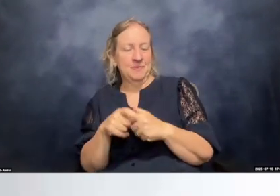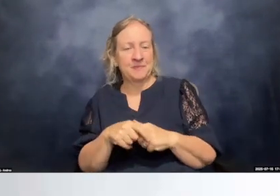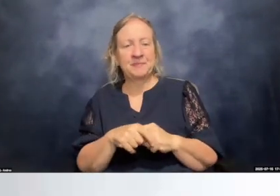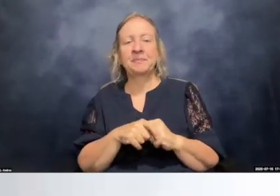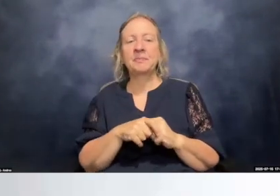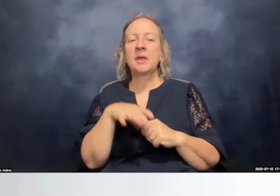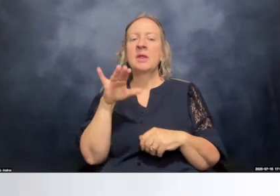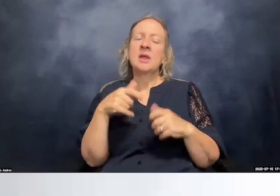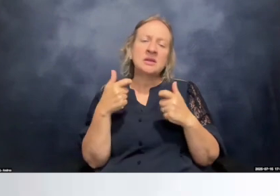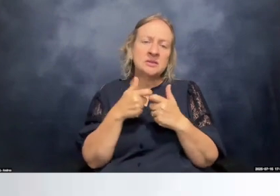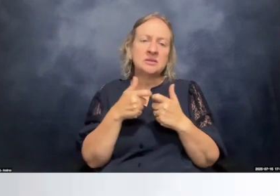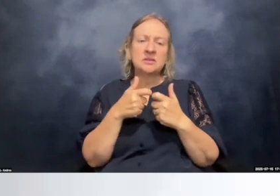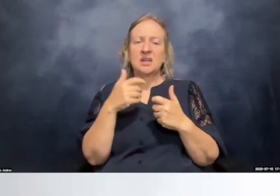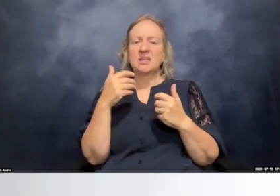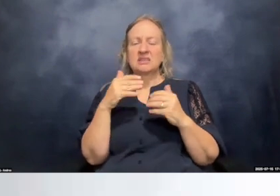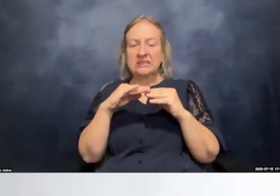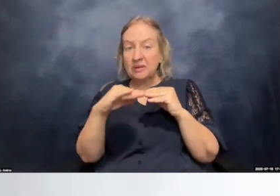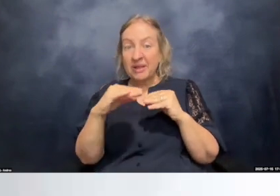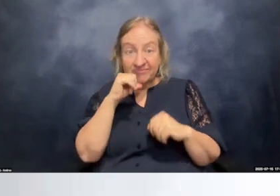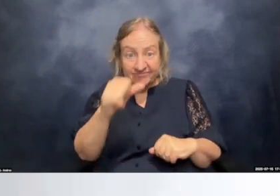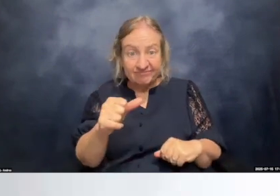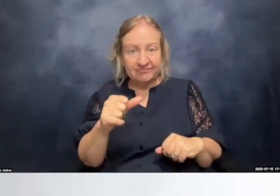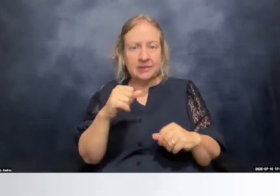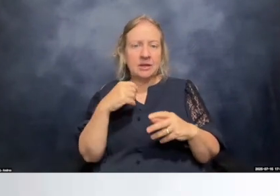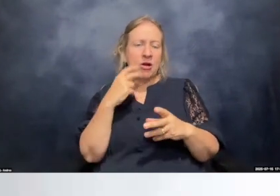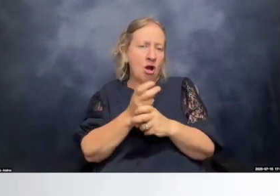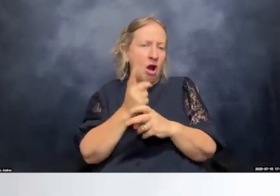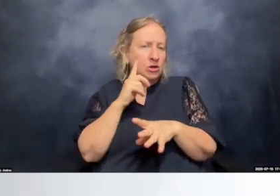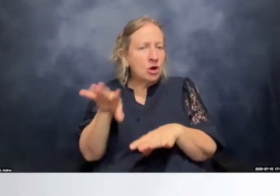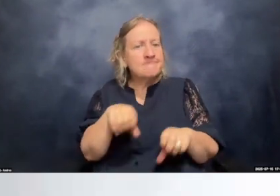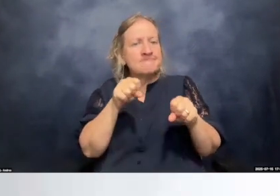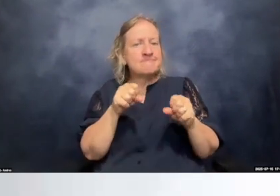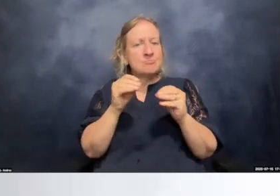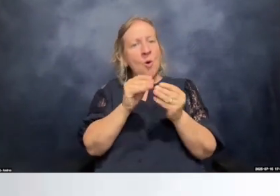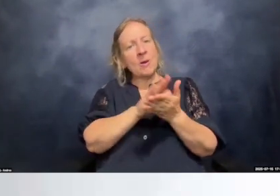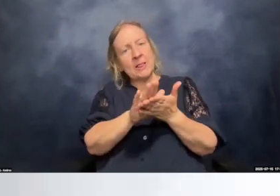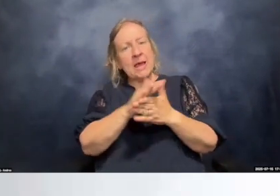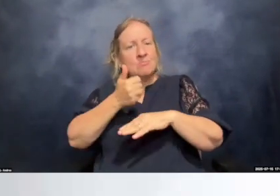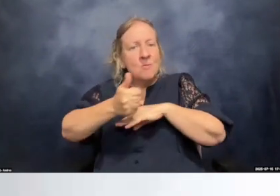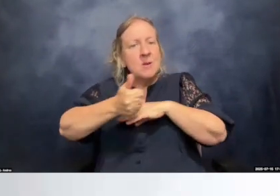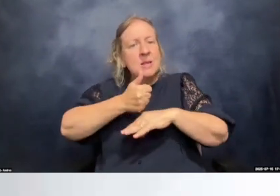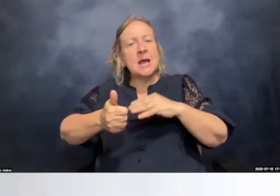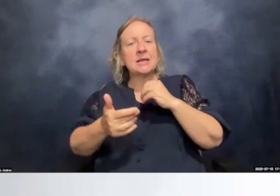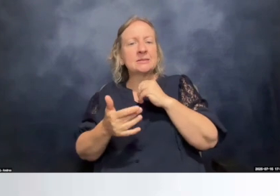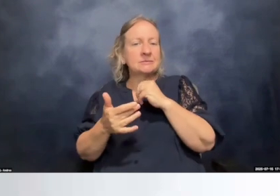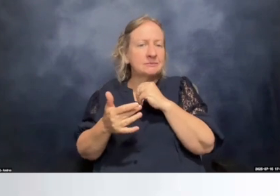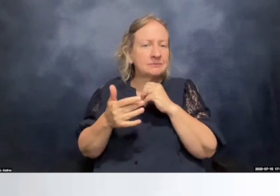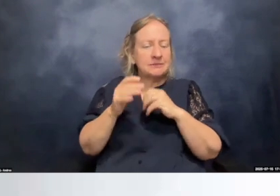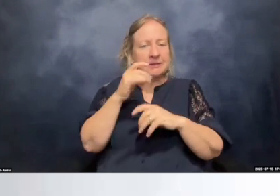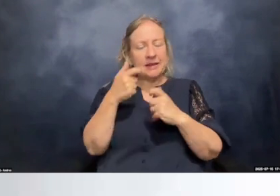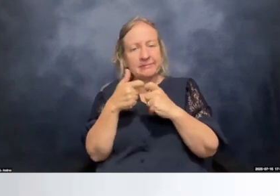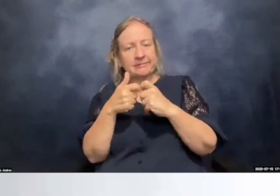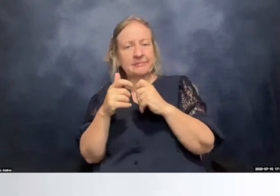instability directly impacts efforts to adopt clean mobility and energy technologies, such as battery electric